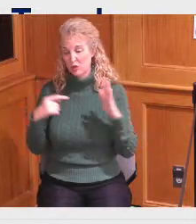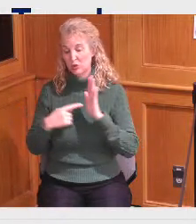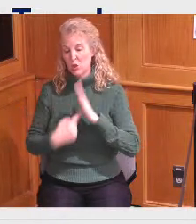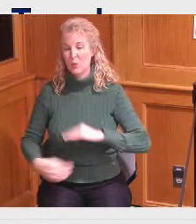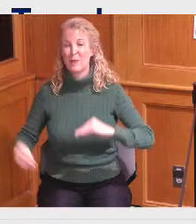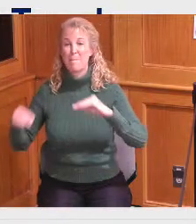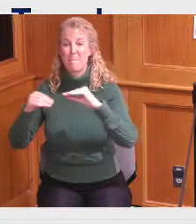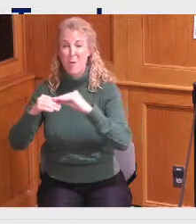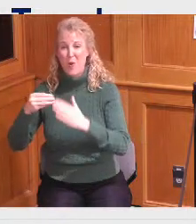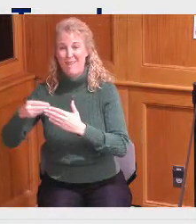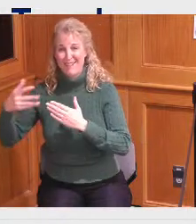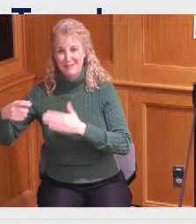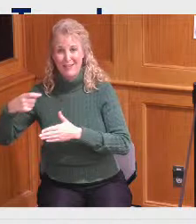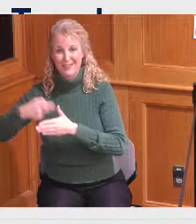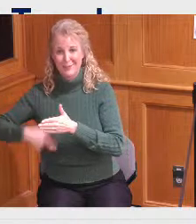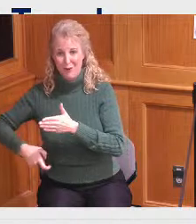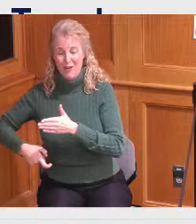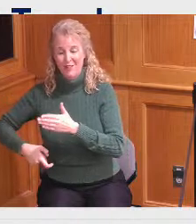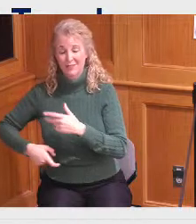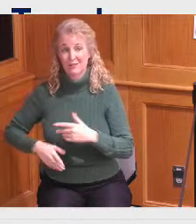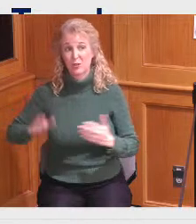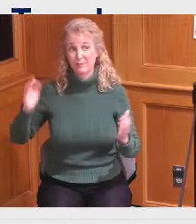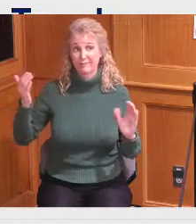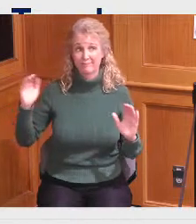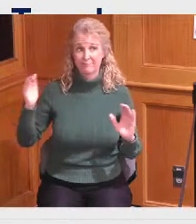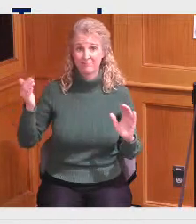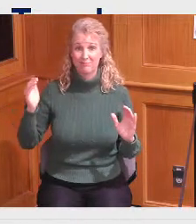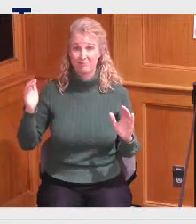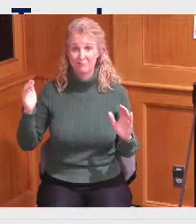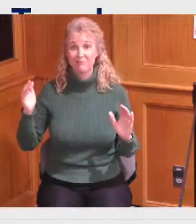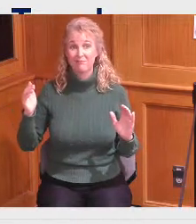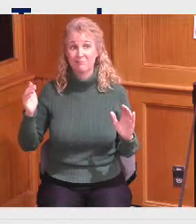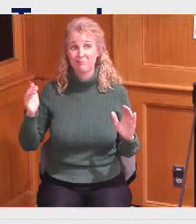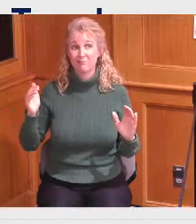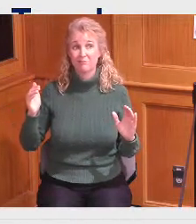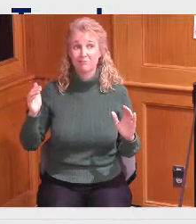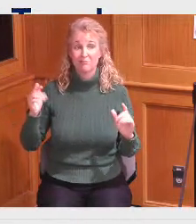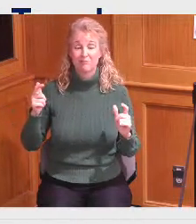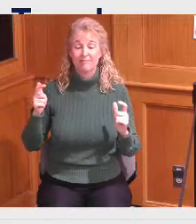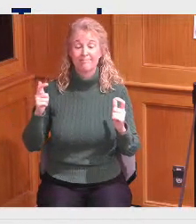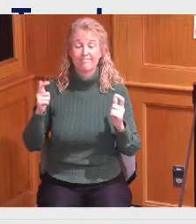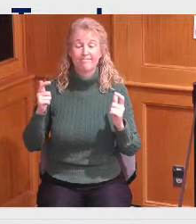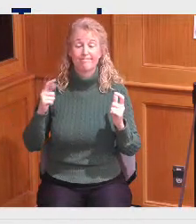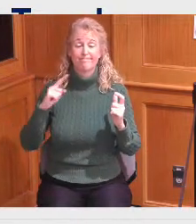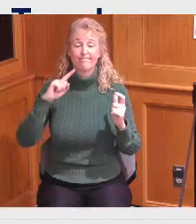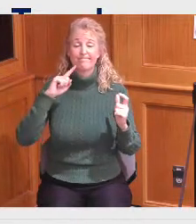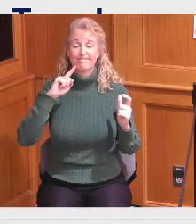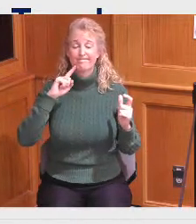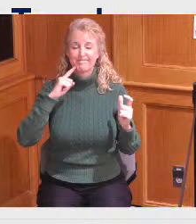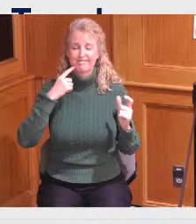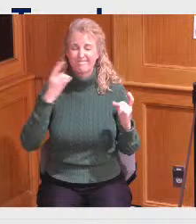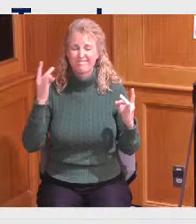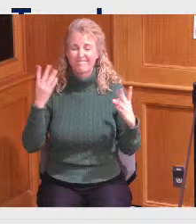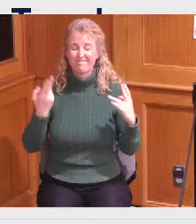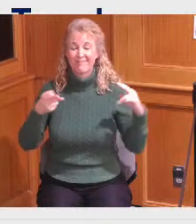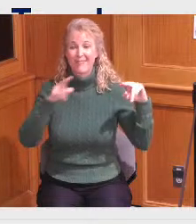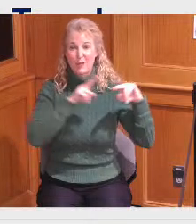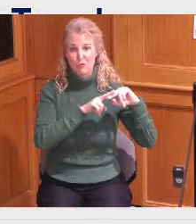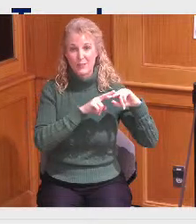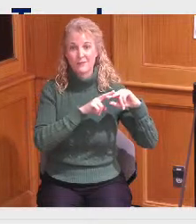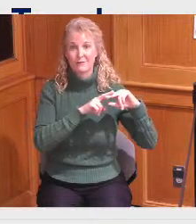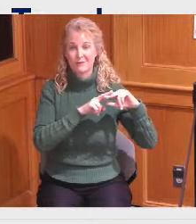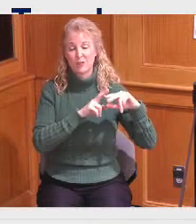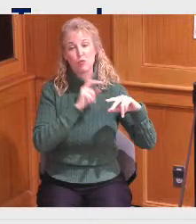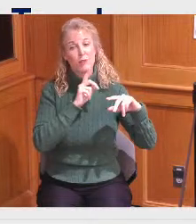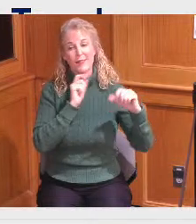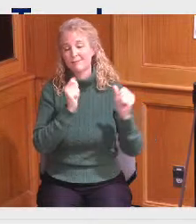care. And you can see that there has been a significant increase in the cost of care across